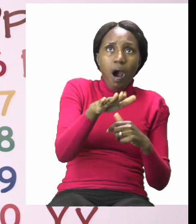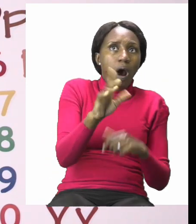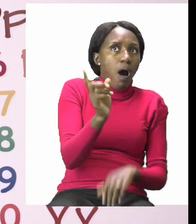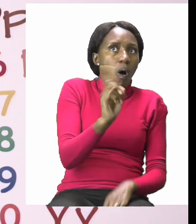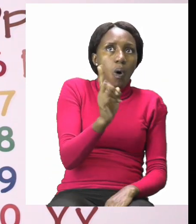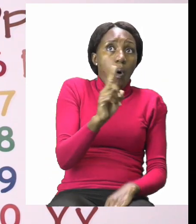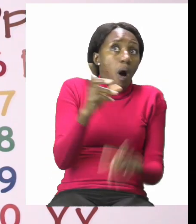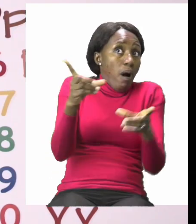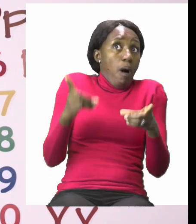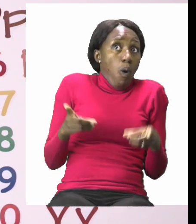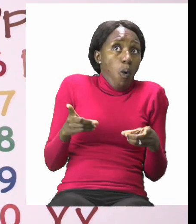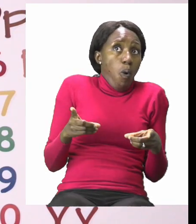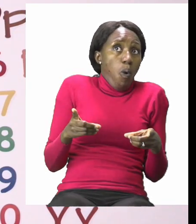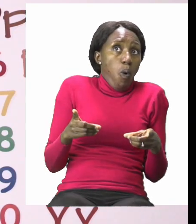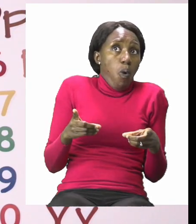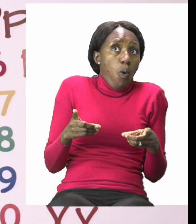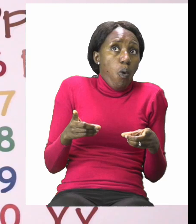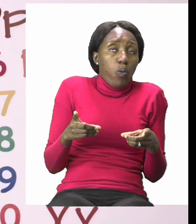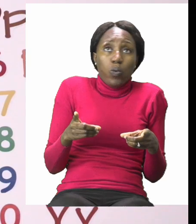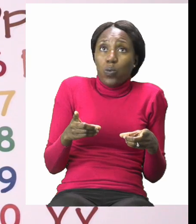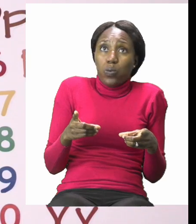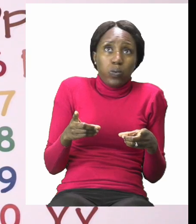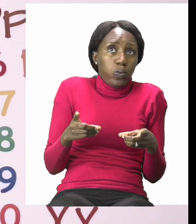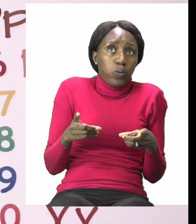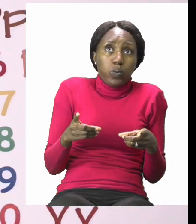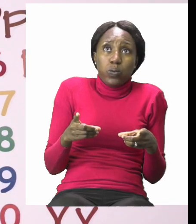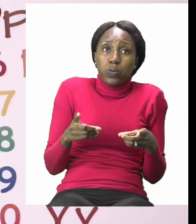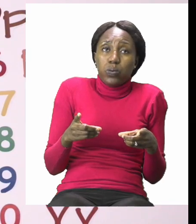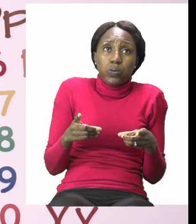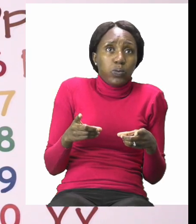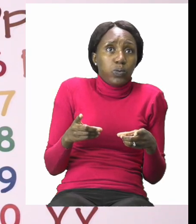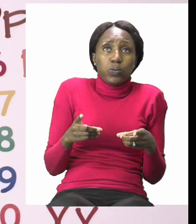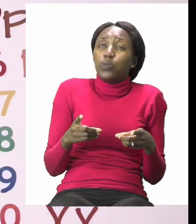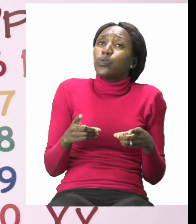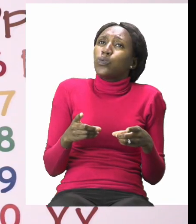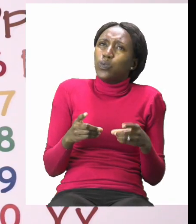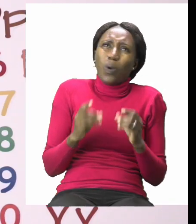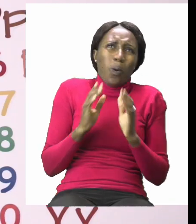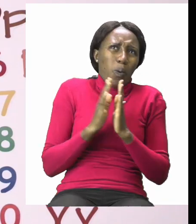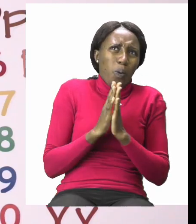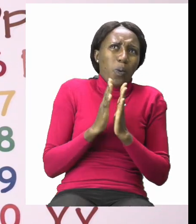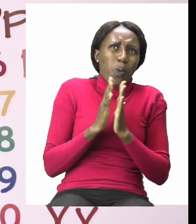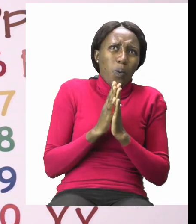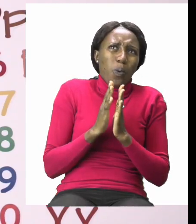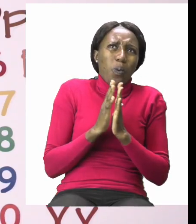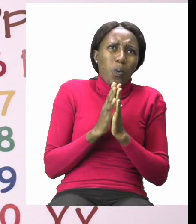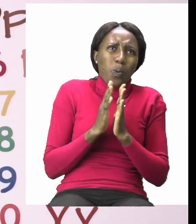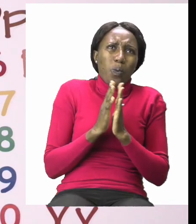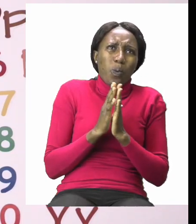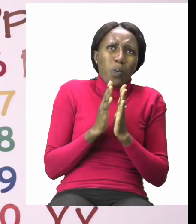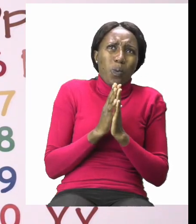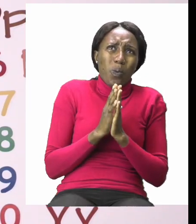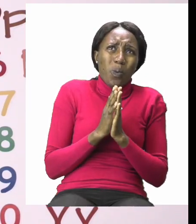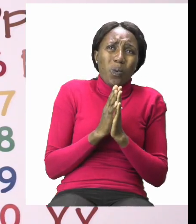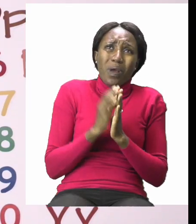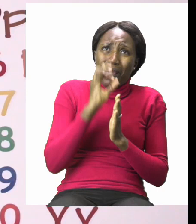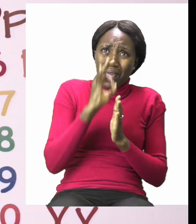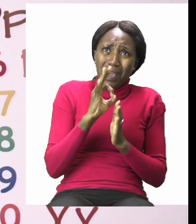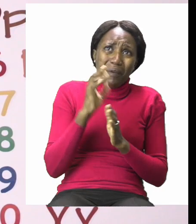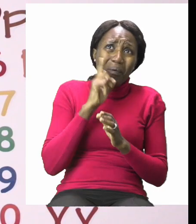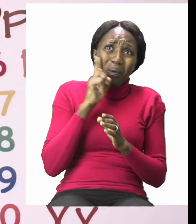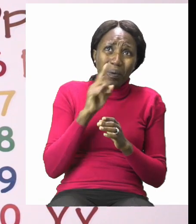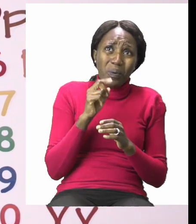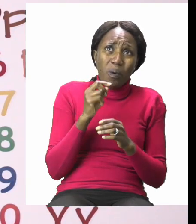that can be very, very dangerous. So please, there are many children who have gotten burnt